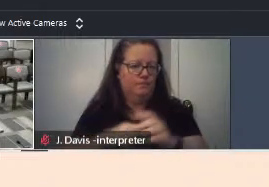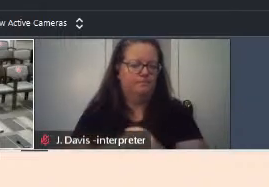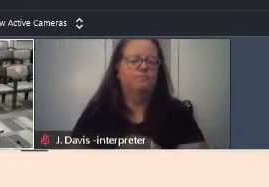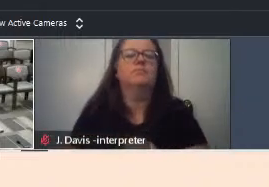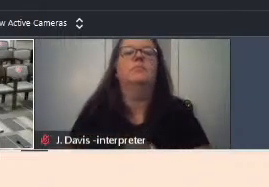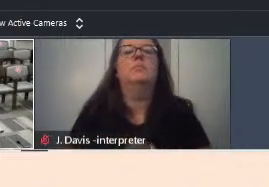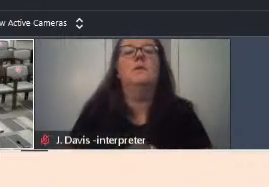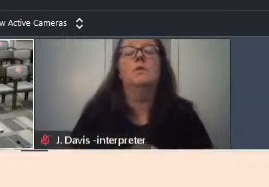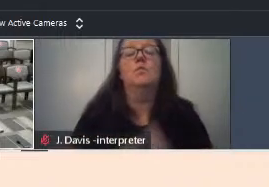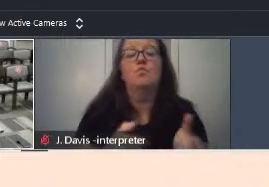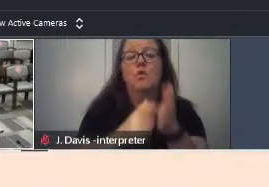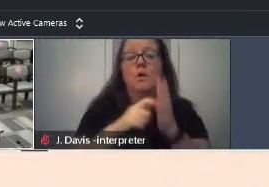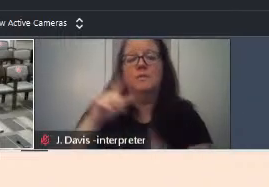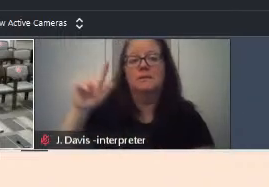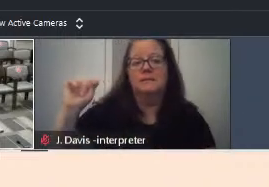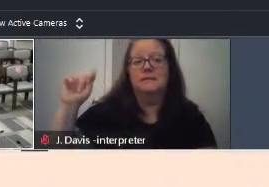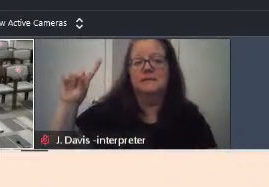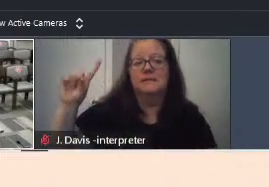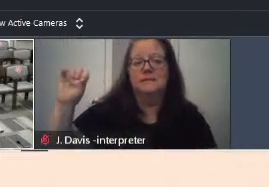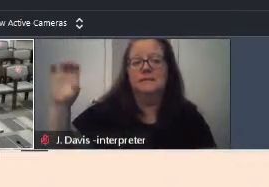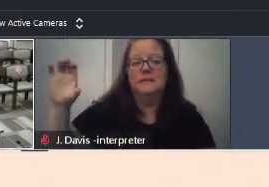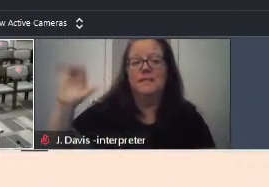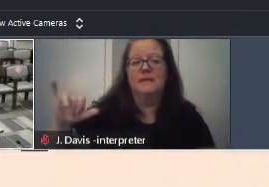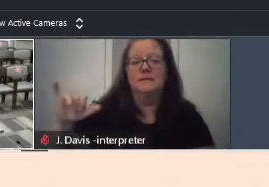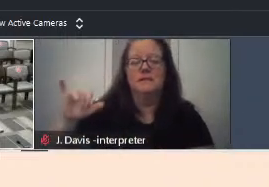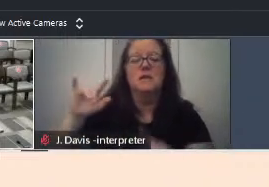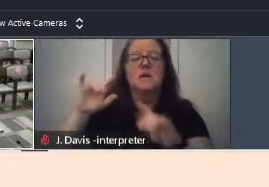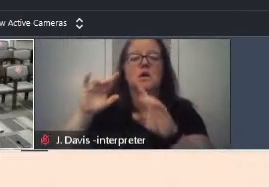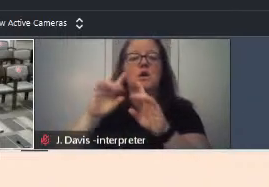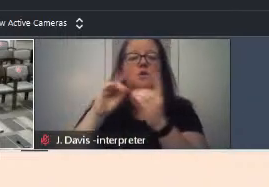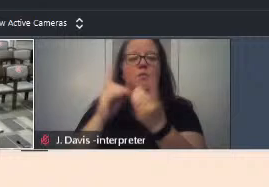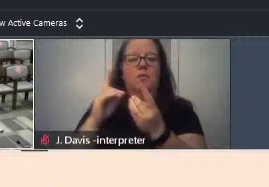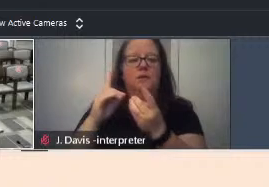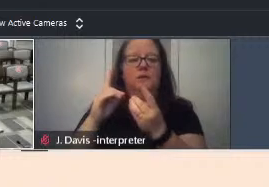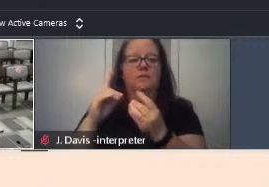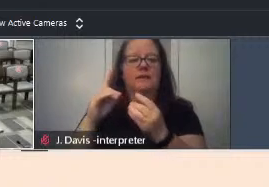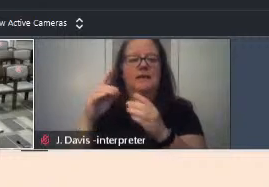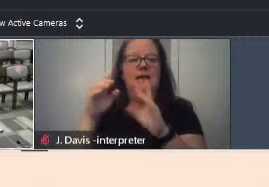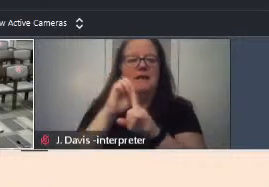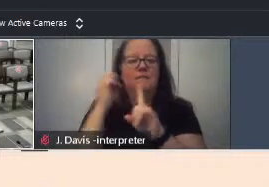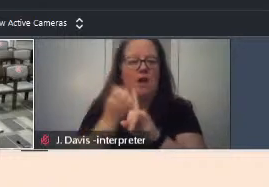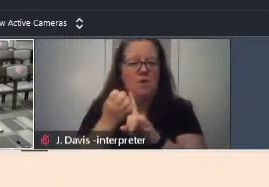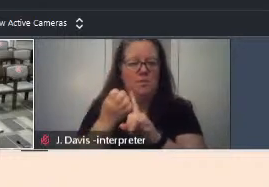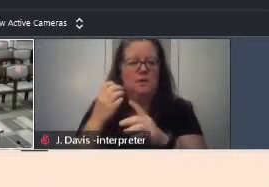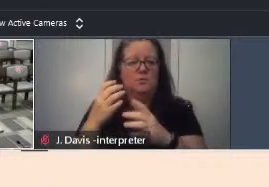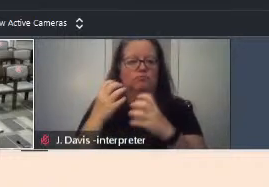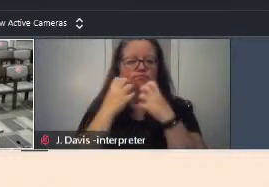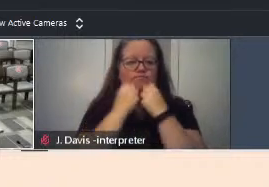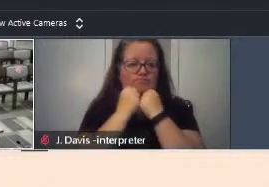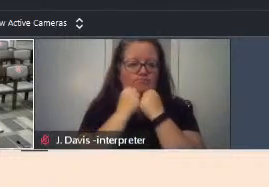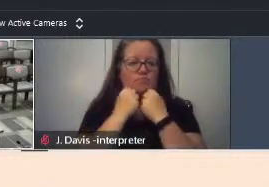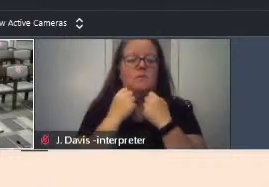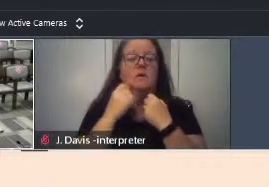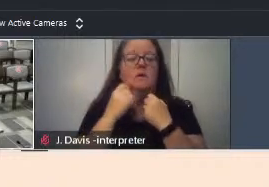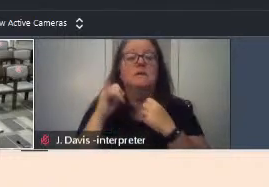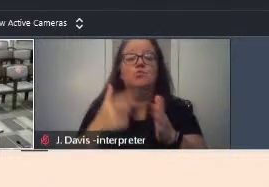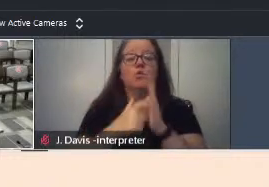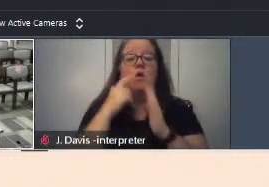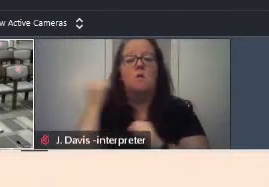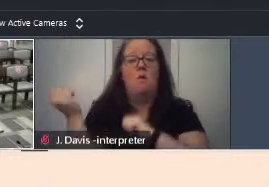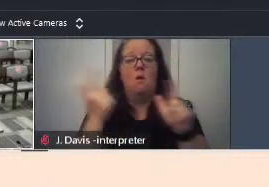a requirement by the TDEC, Tennessee Department of Environmental and Conservation, for this program, and it's required for